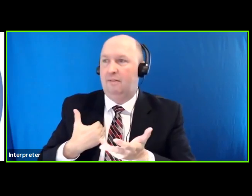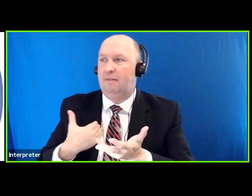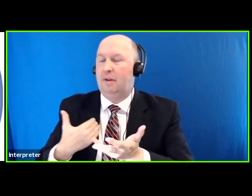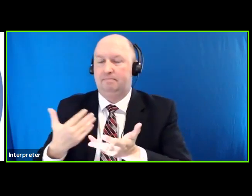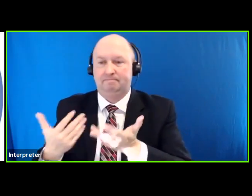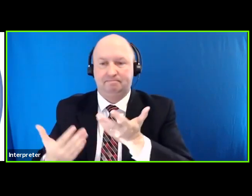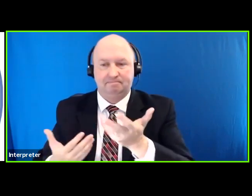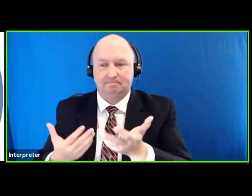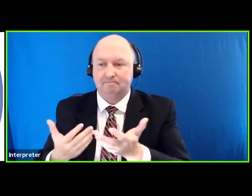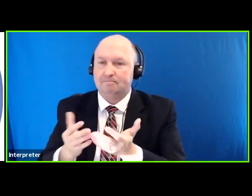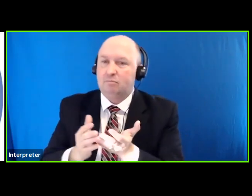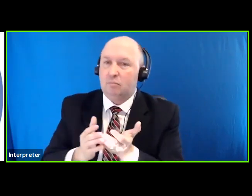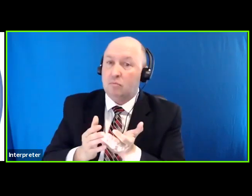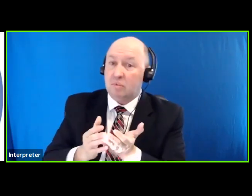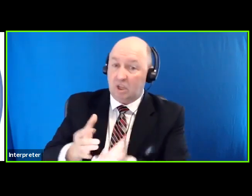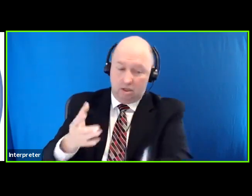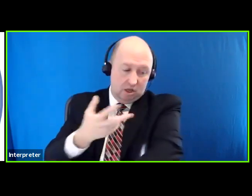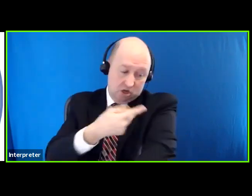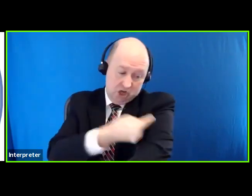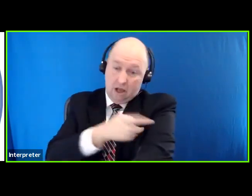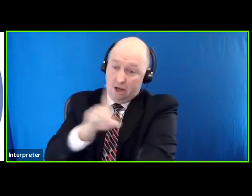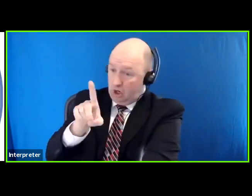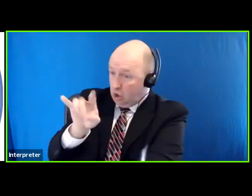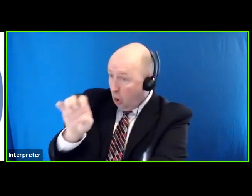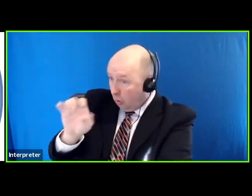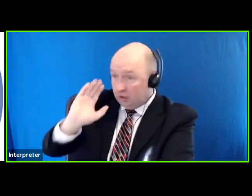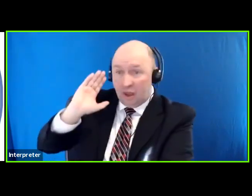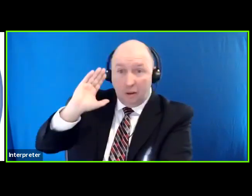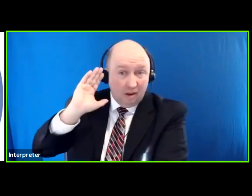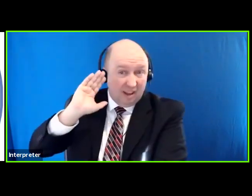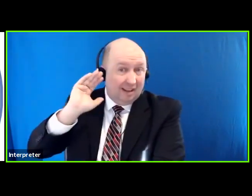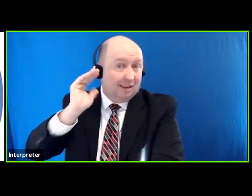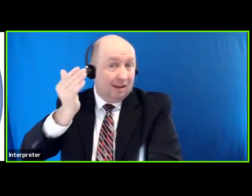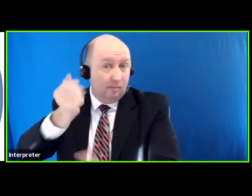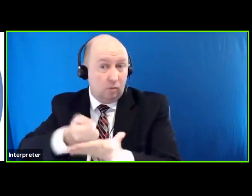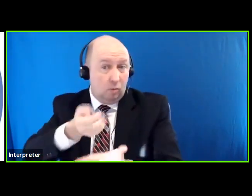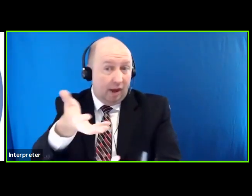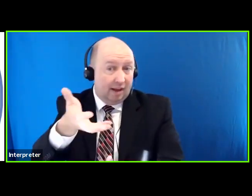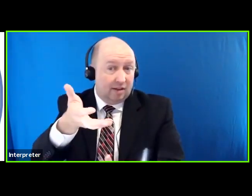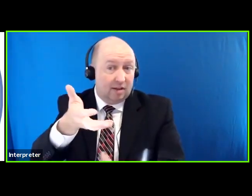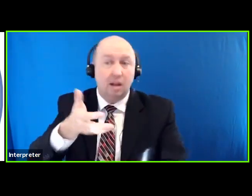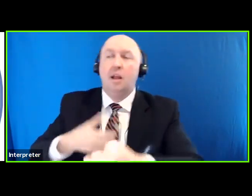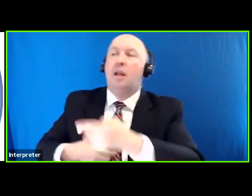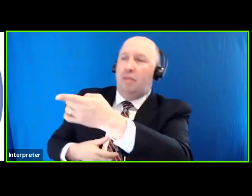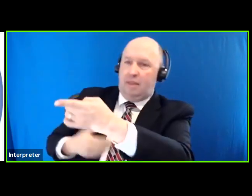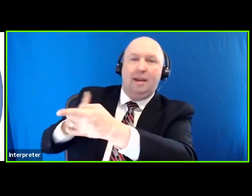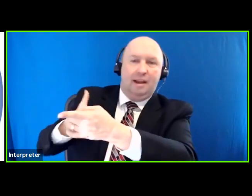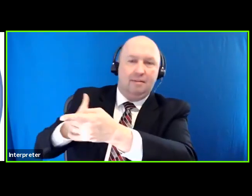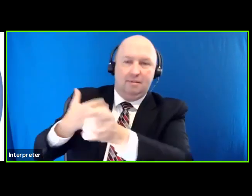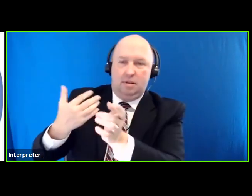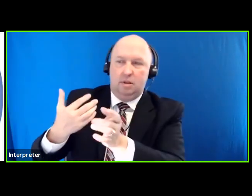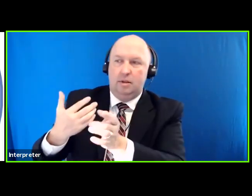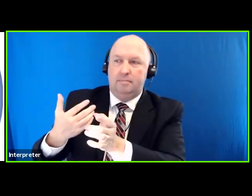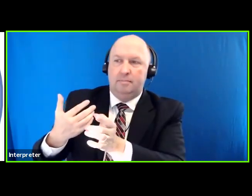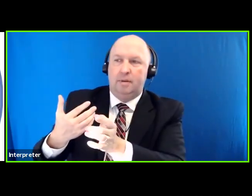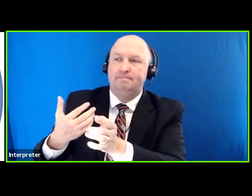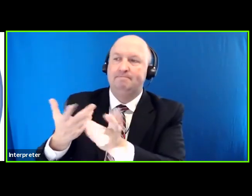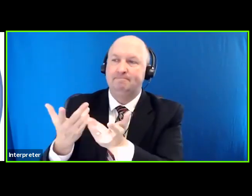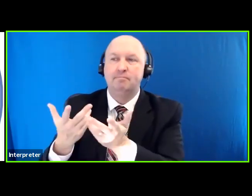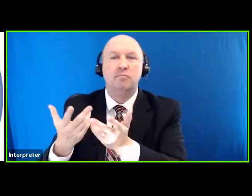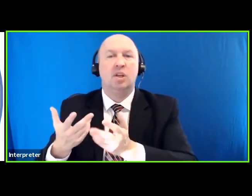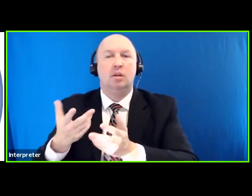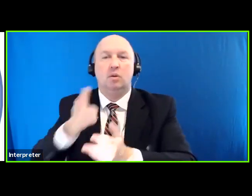are going to look to be wasted, those providers have the ability then to reach back into the